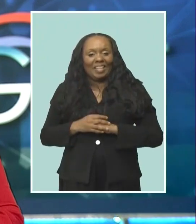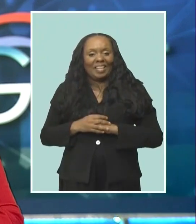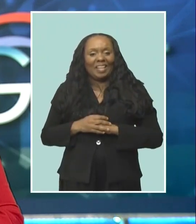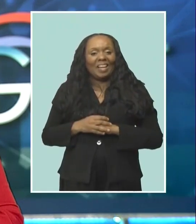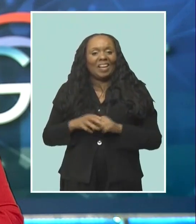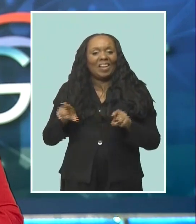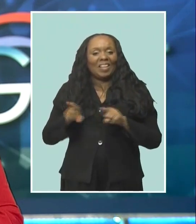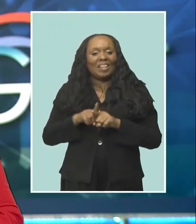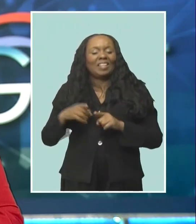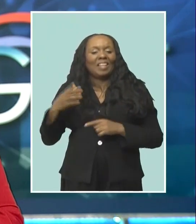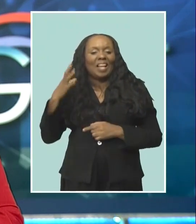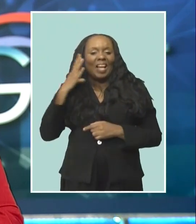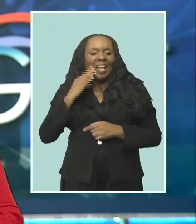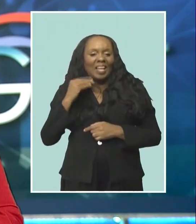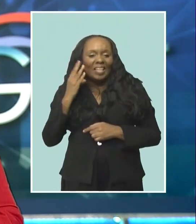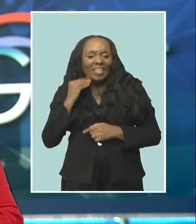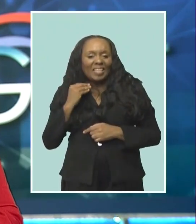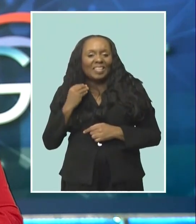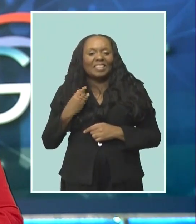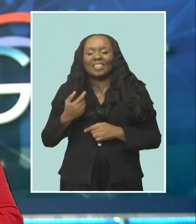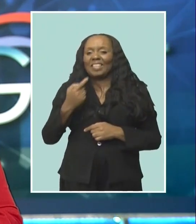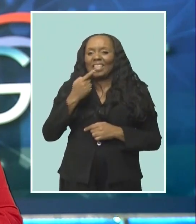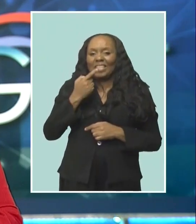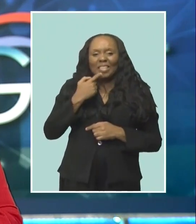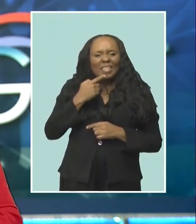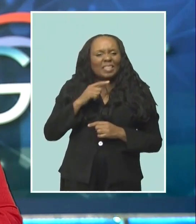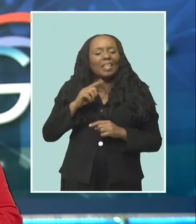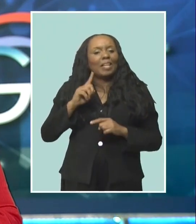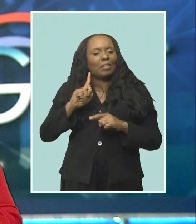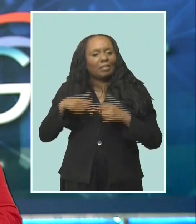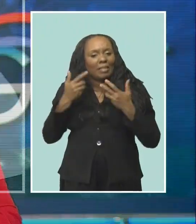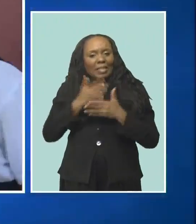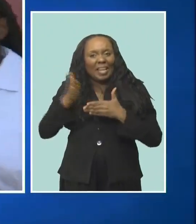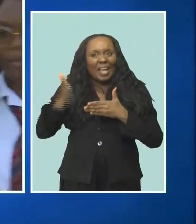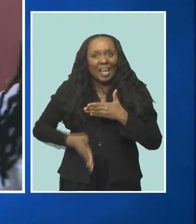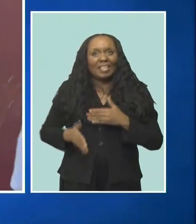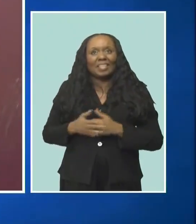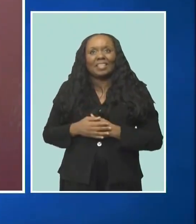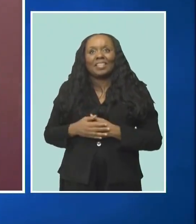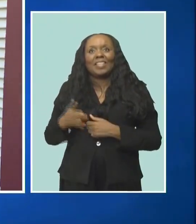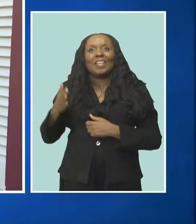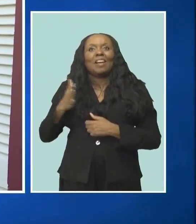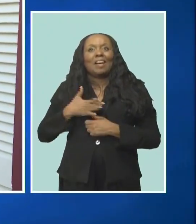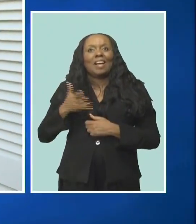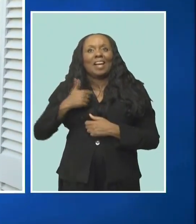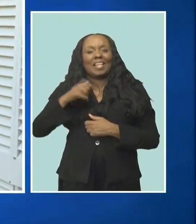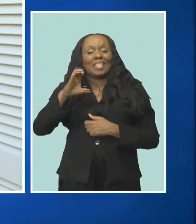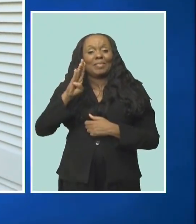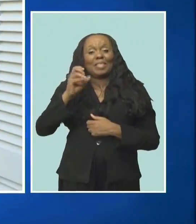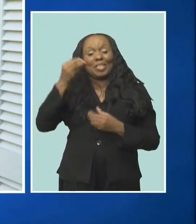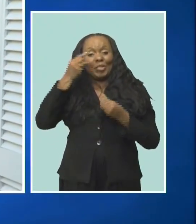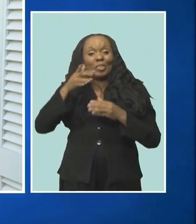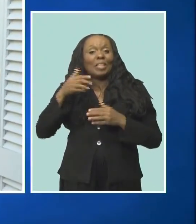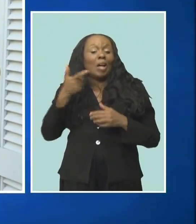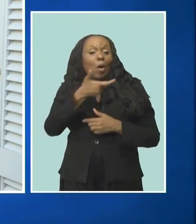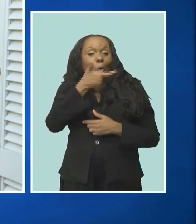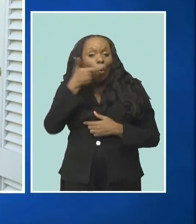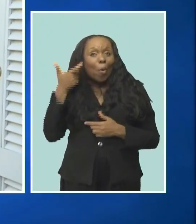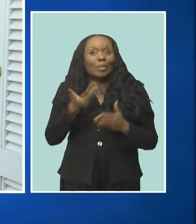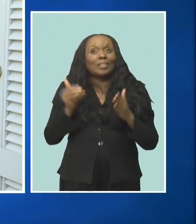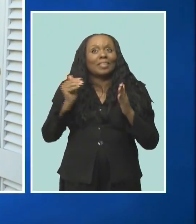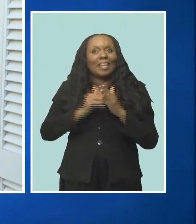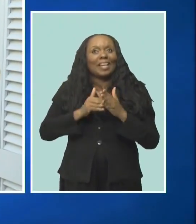to experience what it feels like to sign off a newscast. Thanks for tuning in to CBC News tonight. Watch